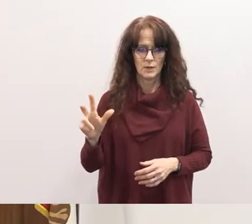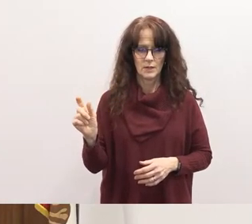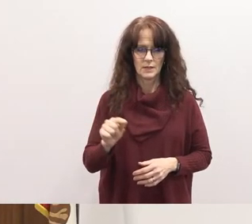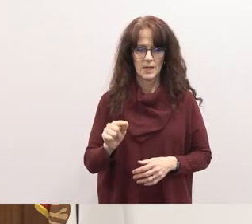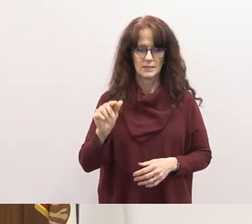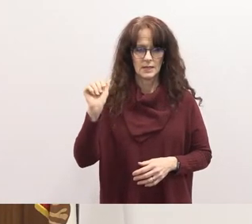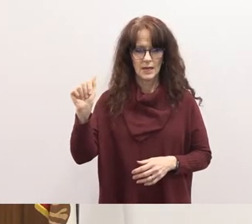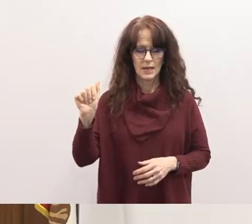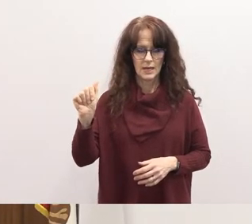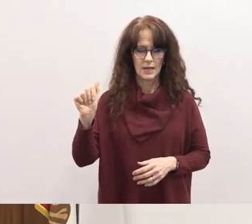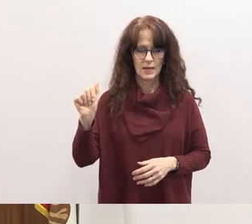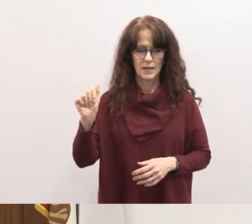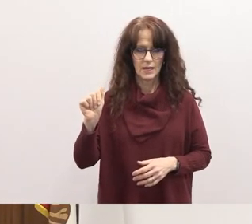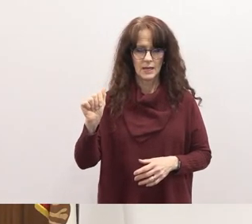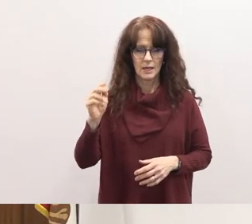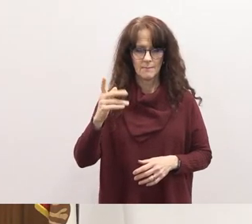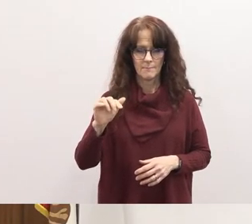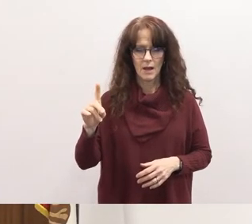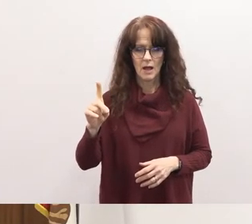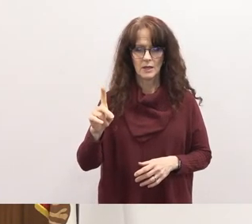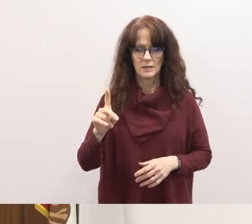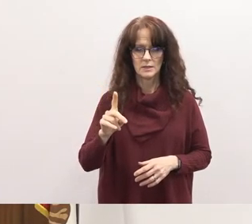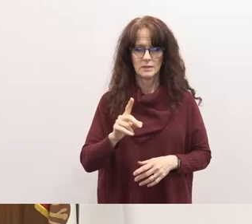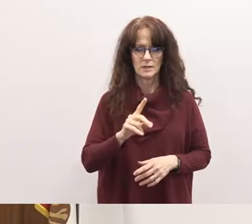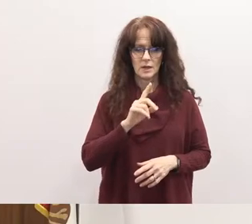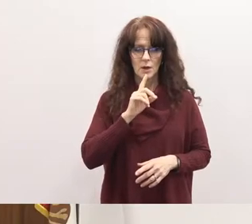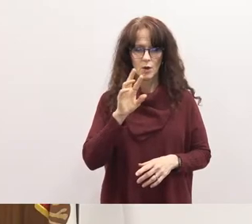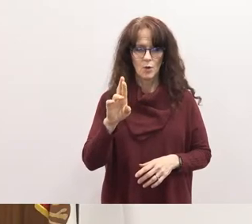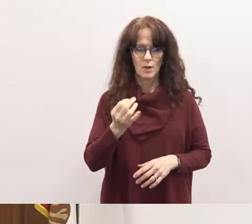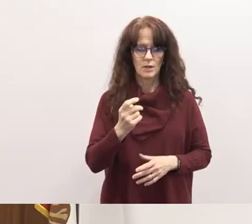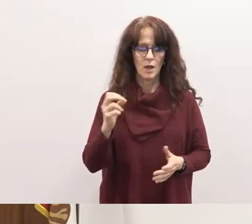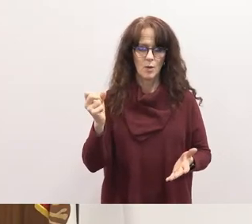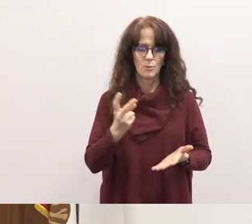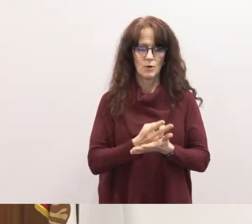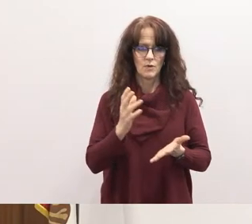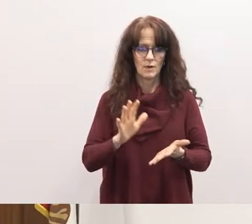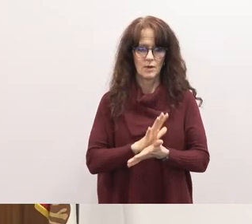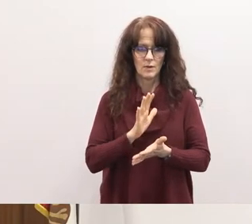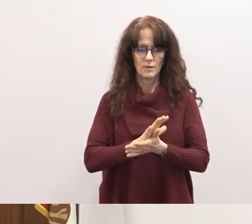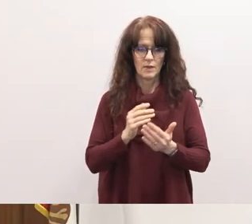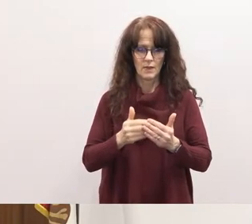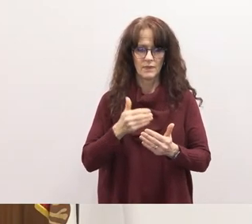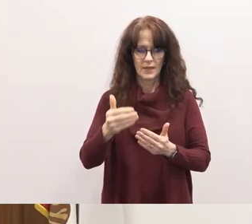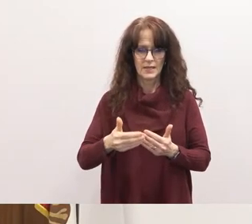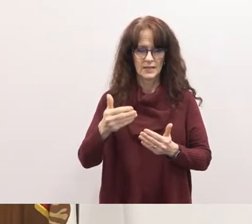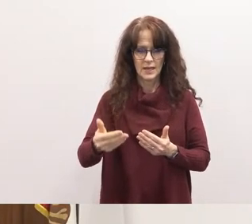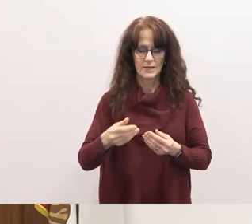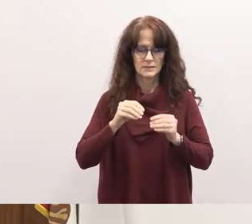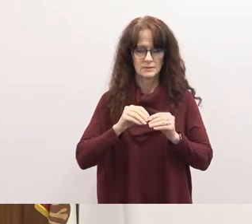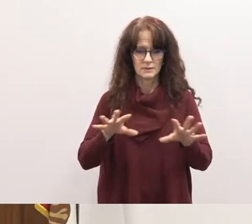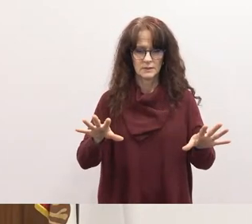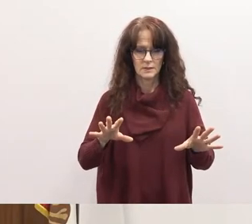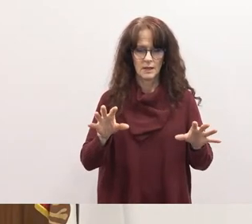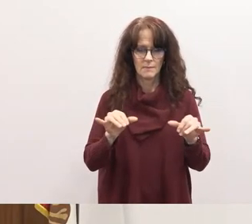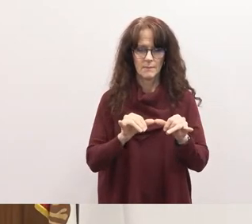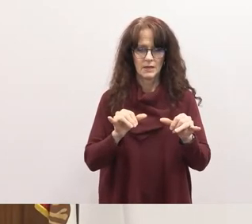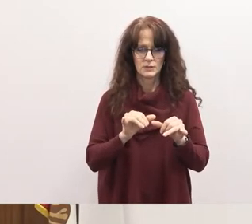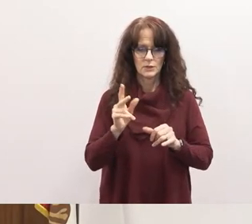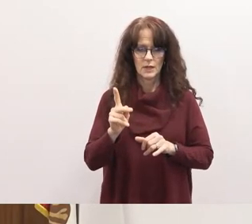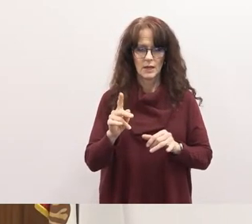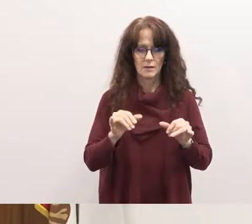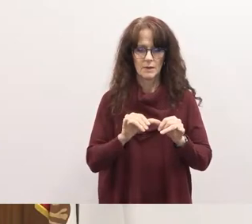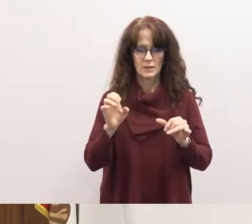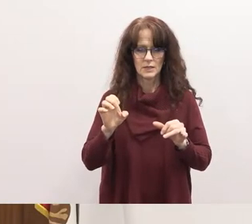031523-A, bond resolution, approving documents that will allow the next issuance of Measure K and Measure